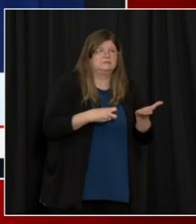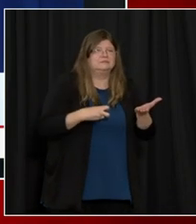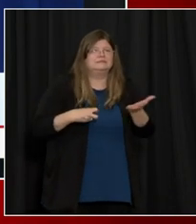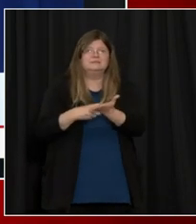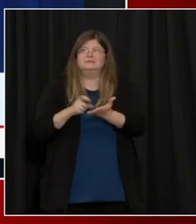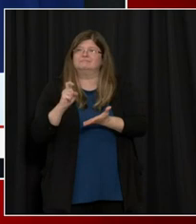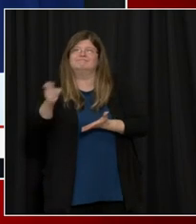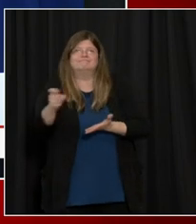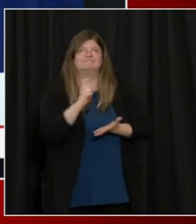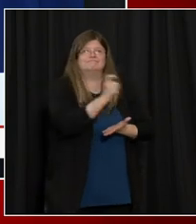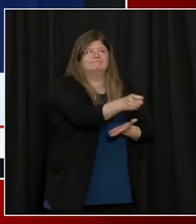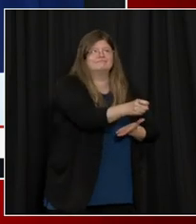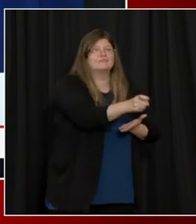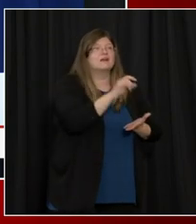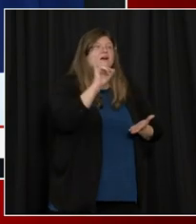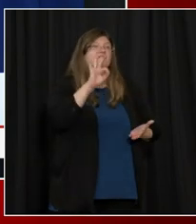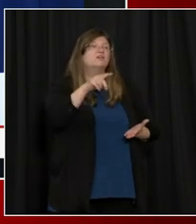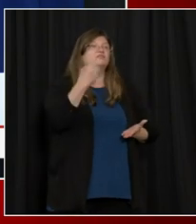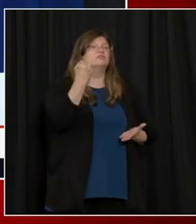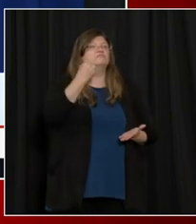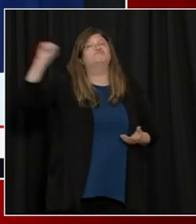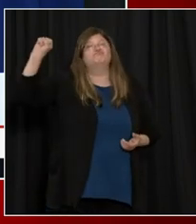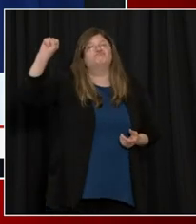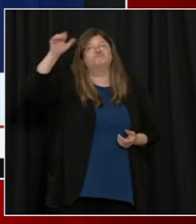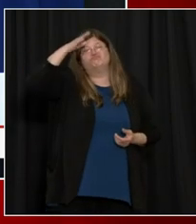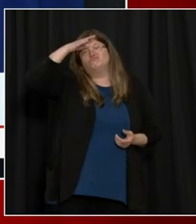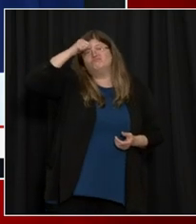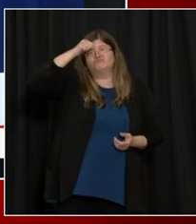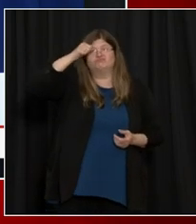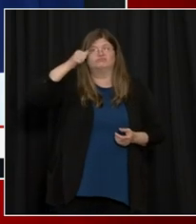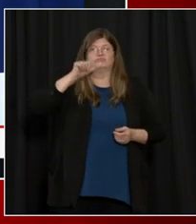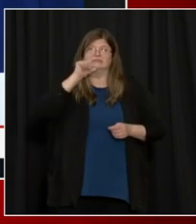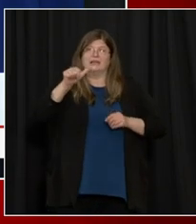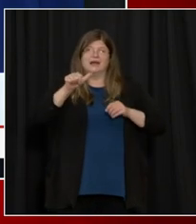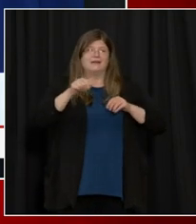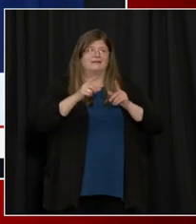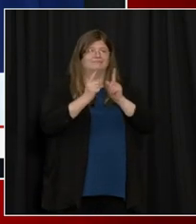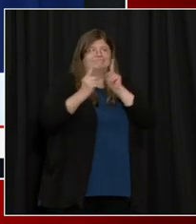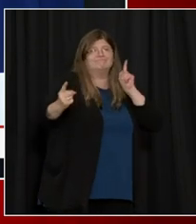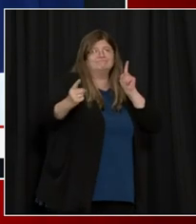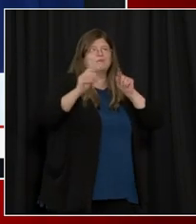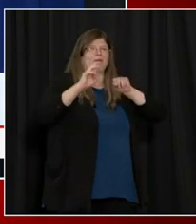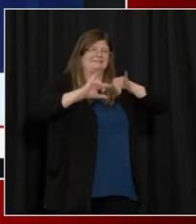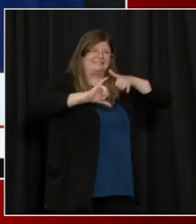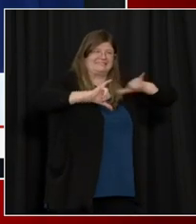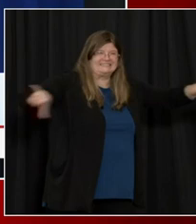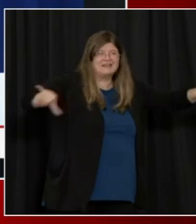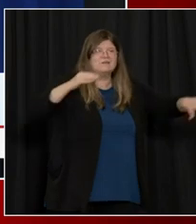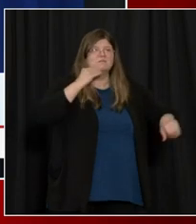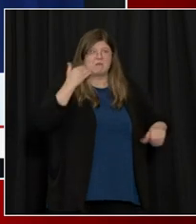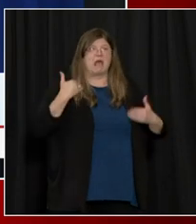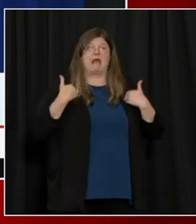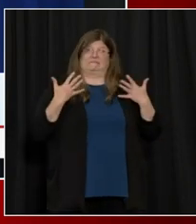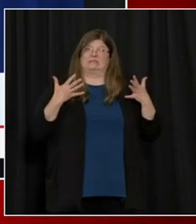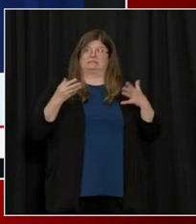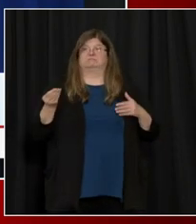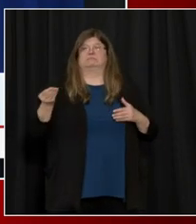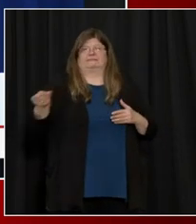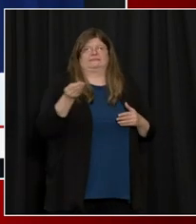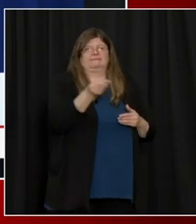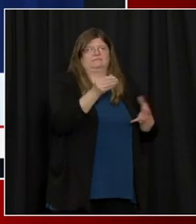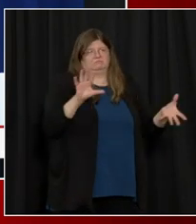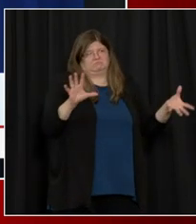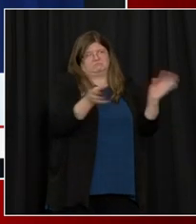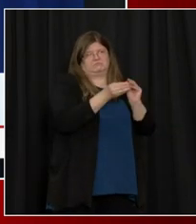I want to say the last time I looked, there's 5 or 6 across the city, which is, it's minimal that we've had. We will